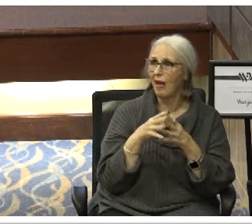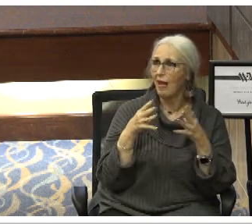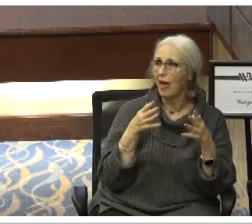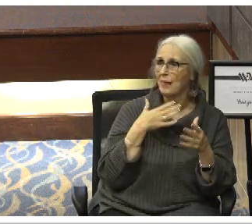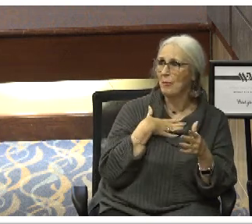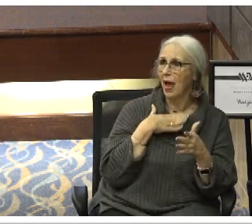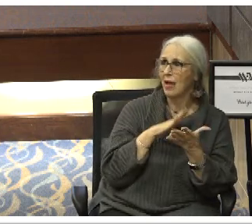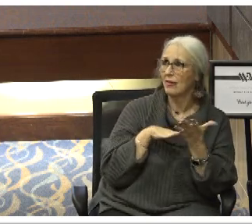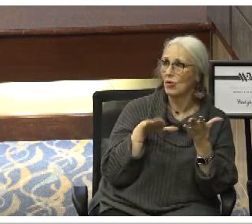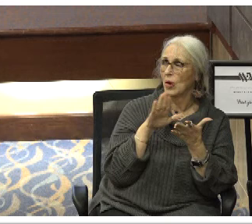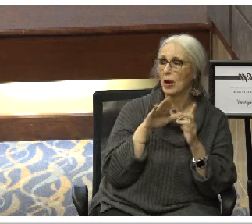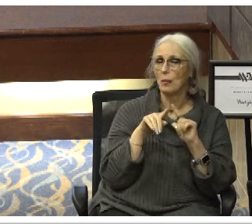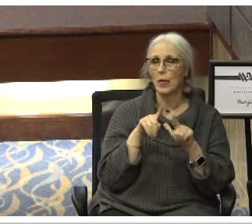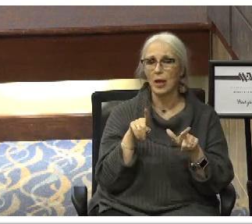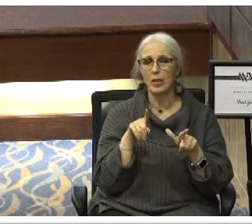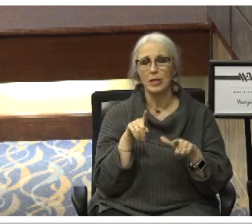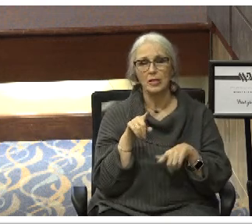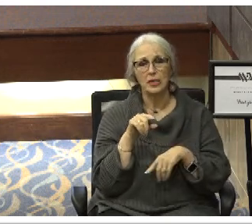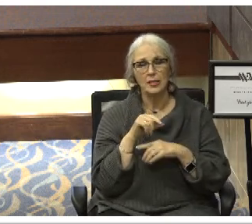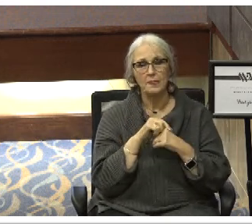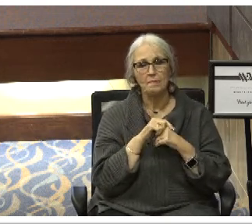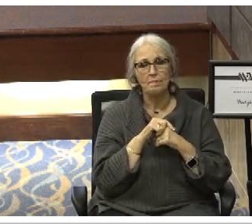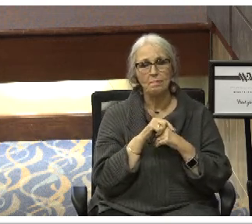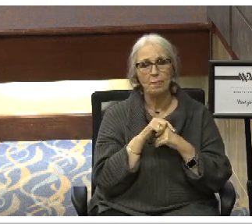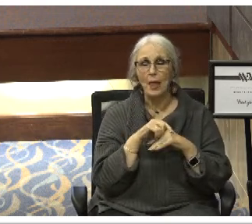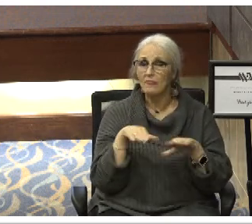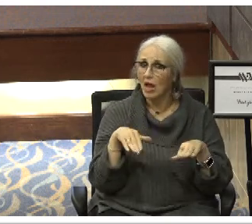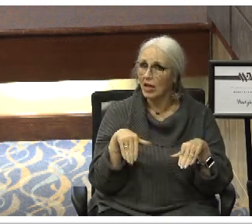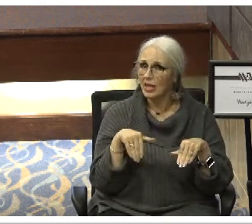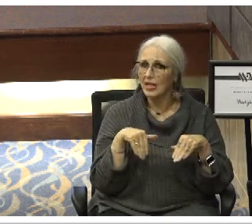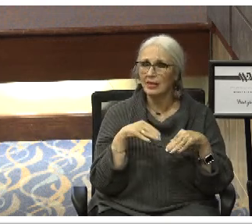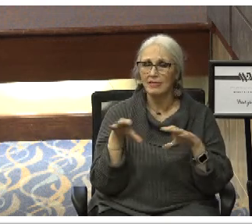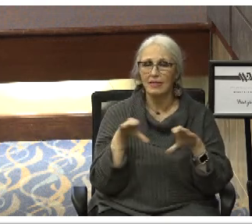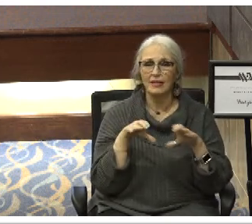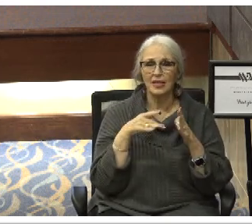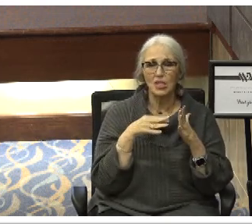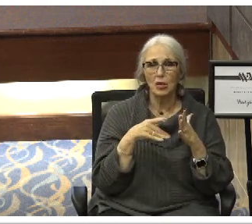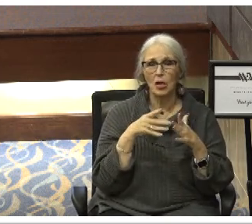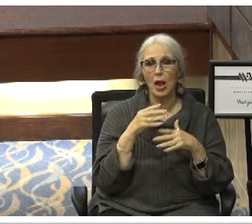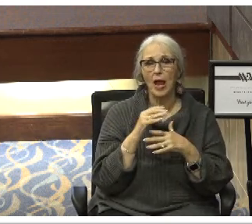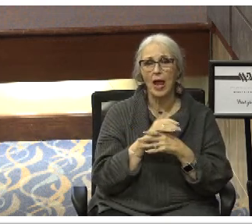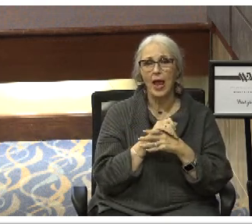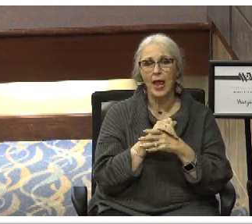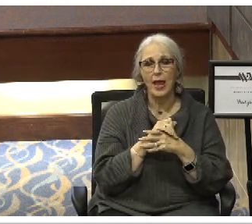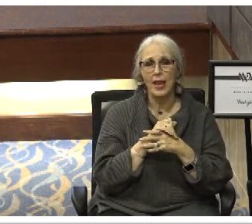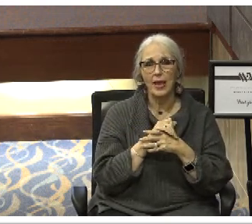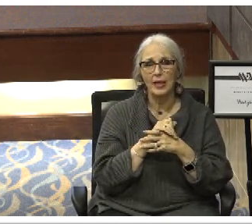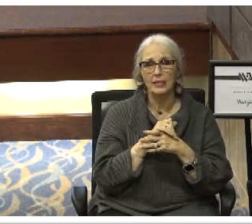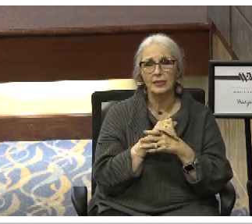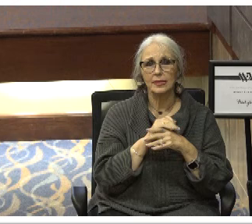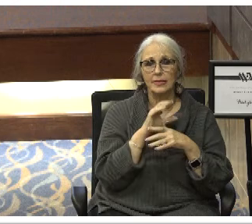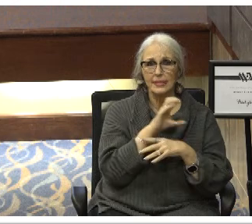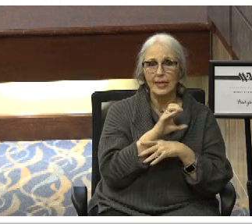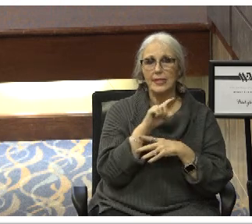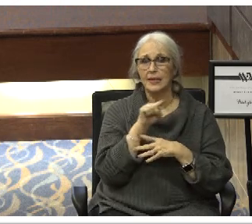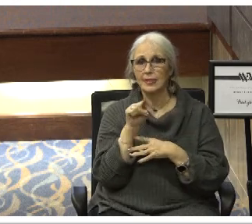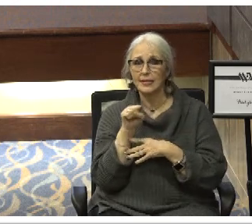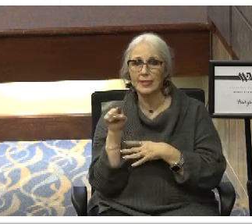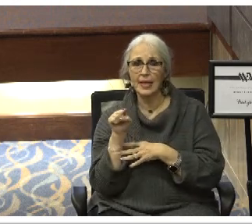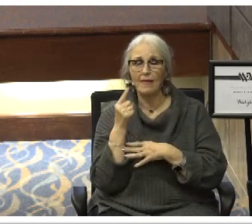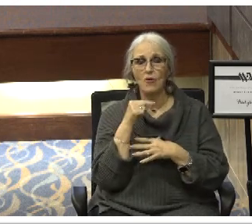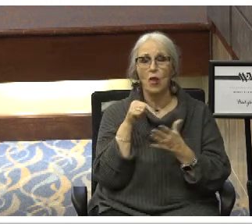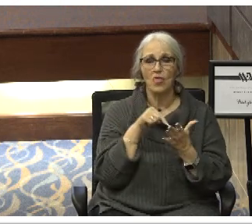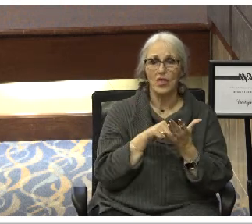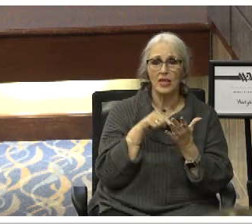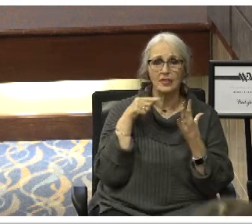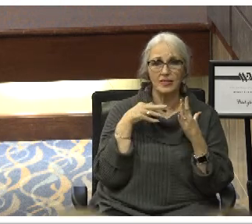career, done transit studies like this, but I haven't yet used the Social Vulnerability Index from CDC, and we use that for this study,